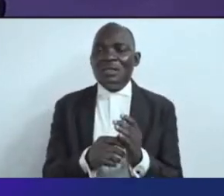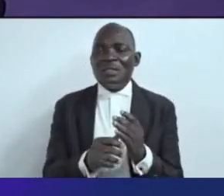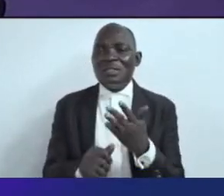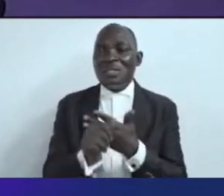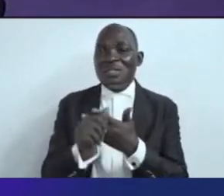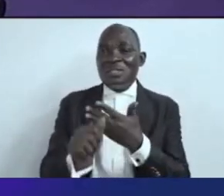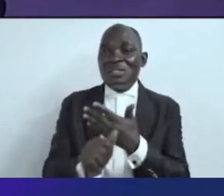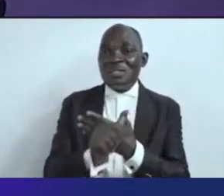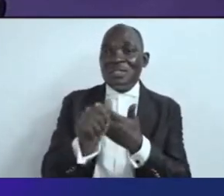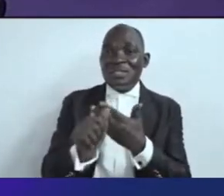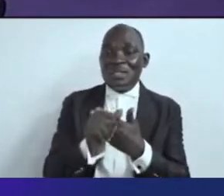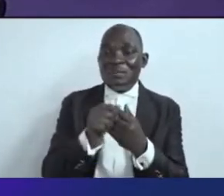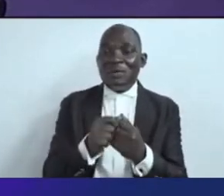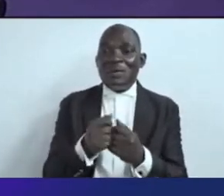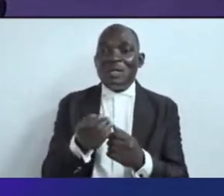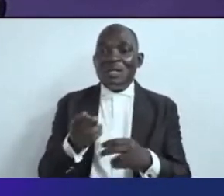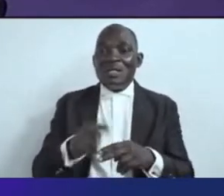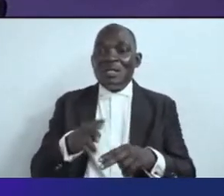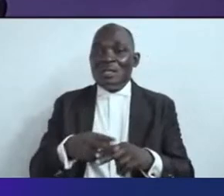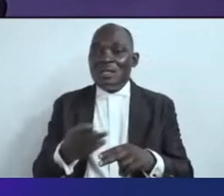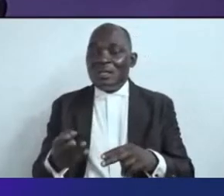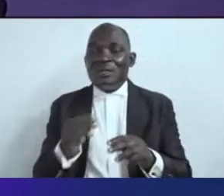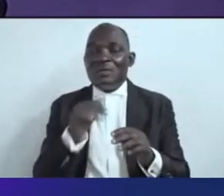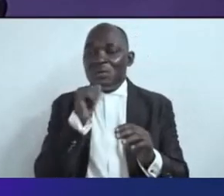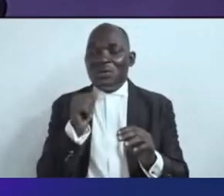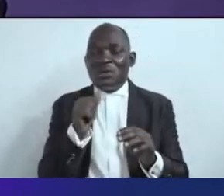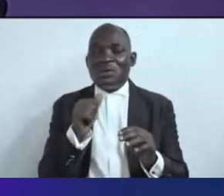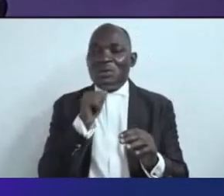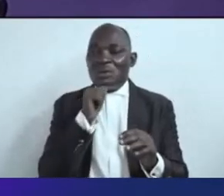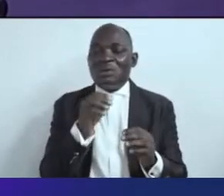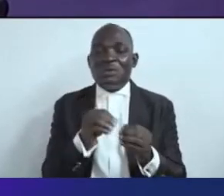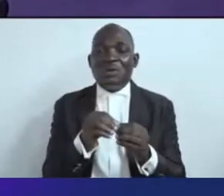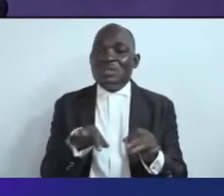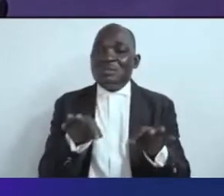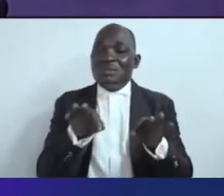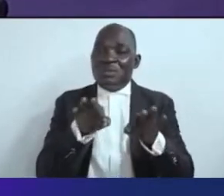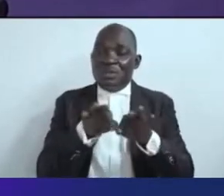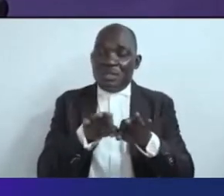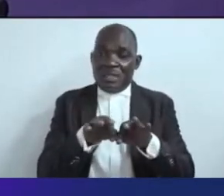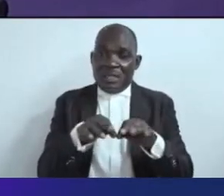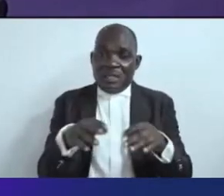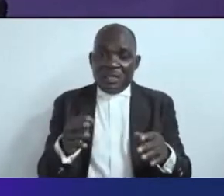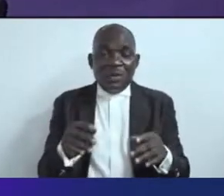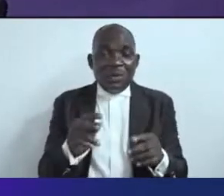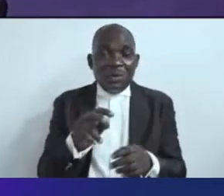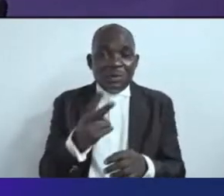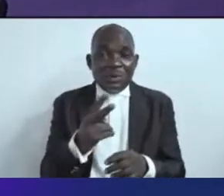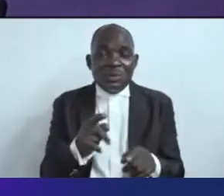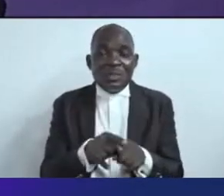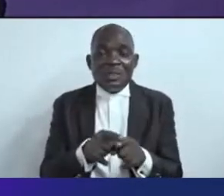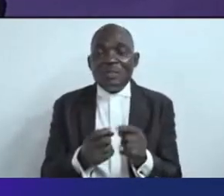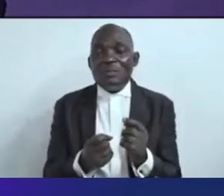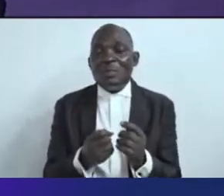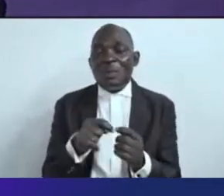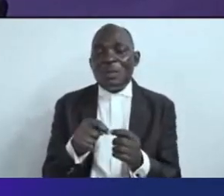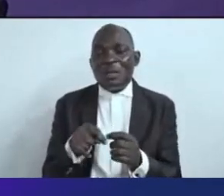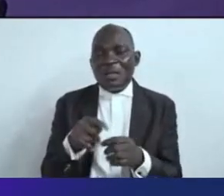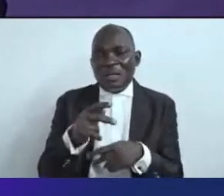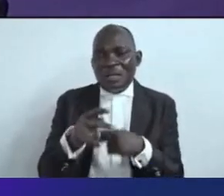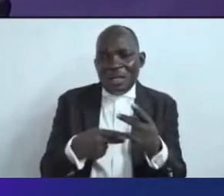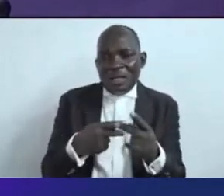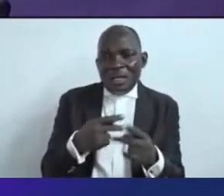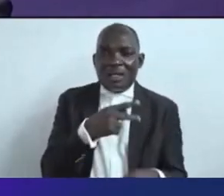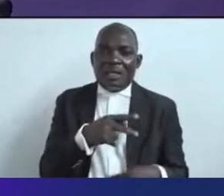know, inflation will not be as significant. And this, again, goes into the nature of the